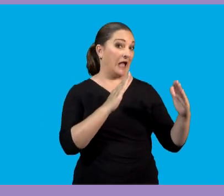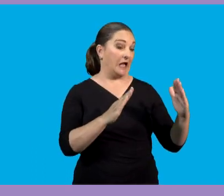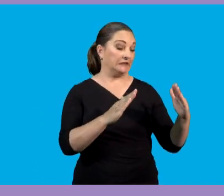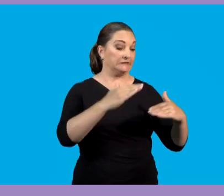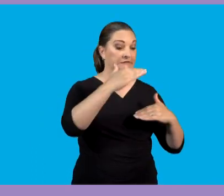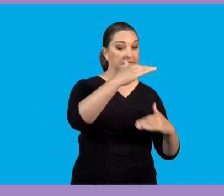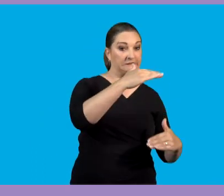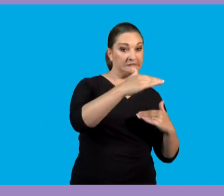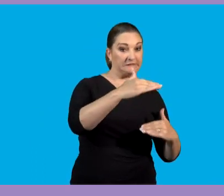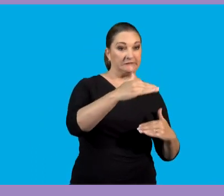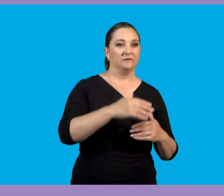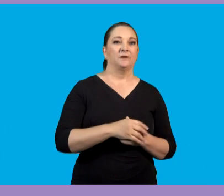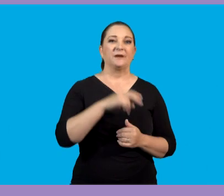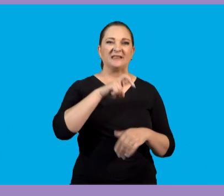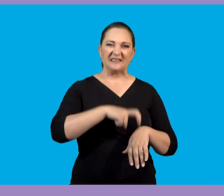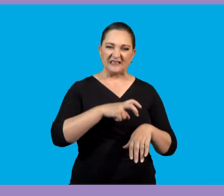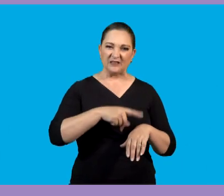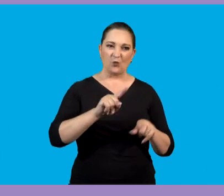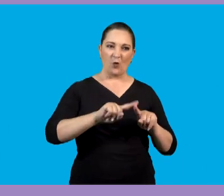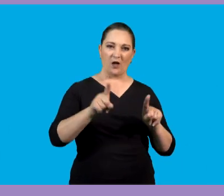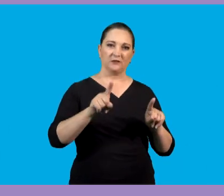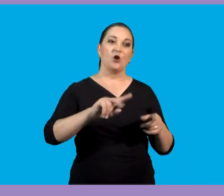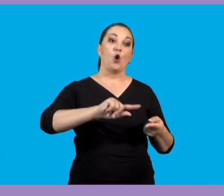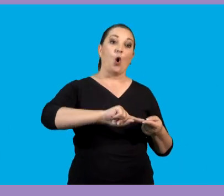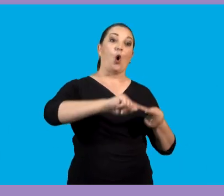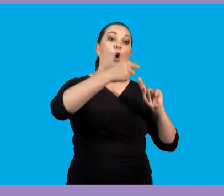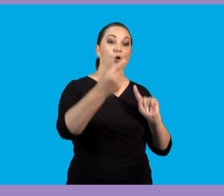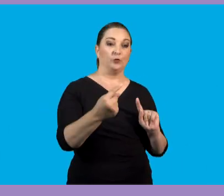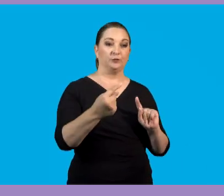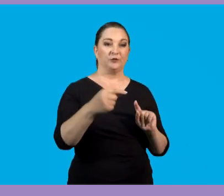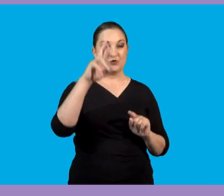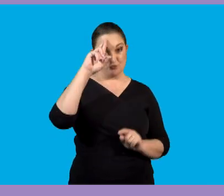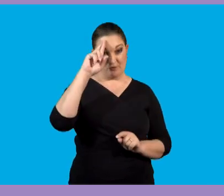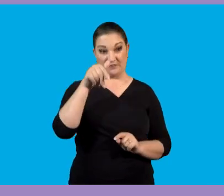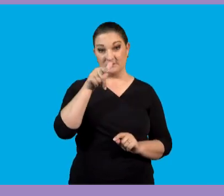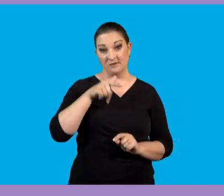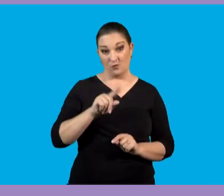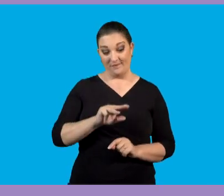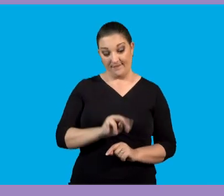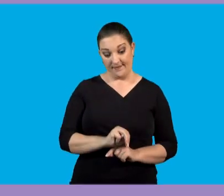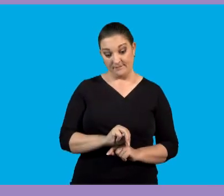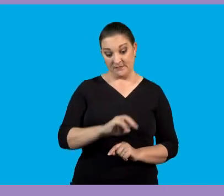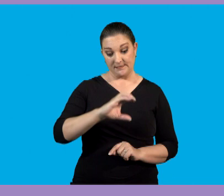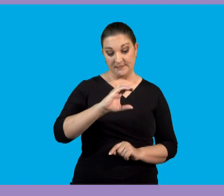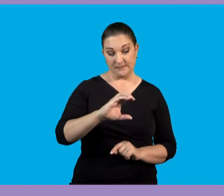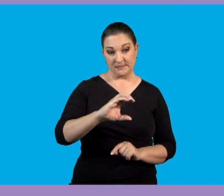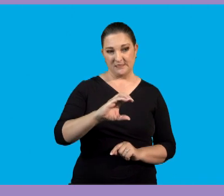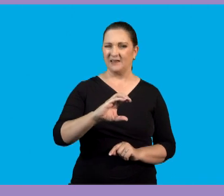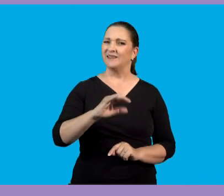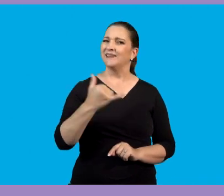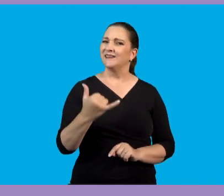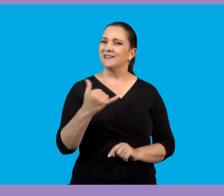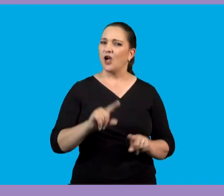needs to be opposite a corresponding angles. And since as well we said angle M and angle C are corresponding, now the sides